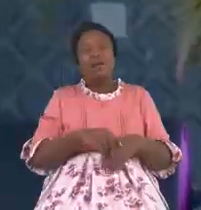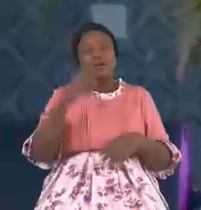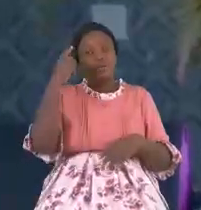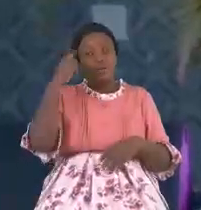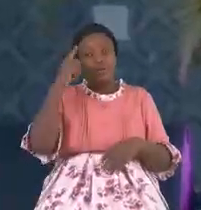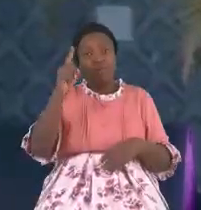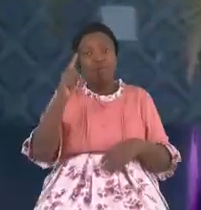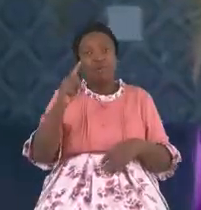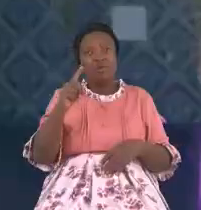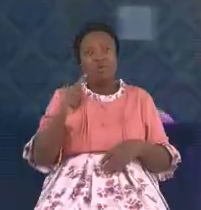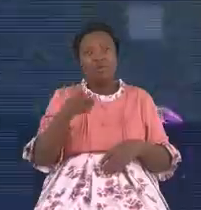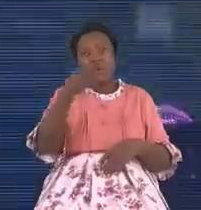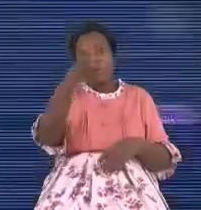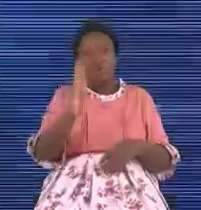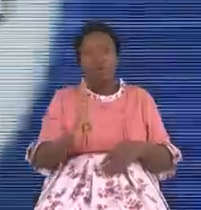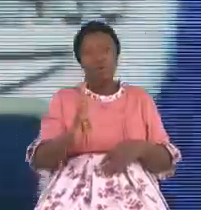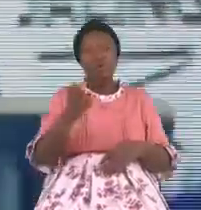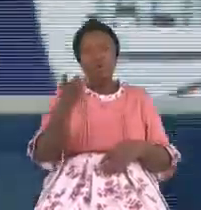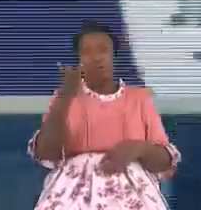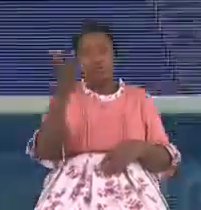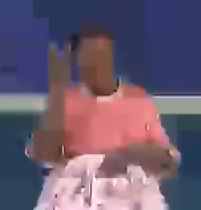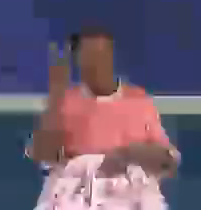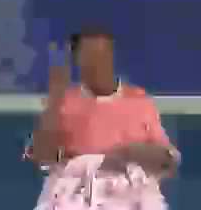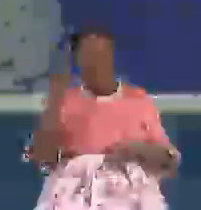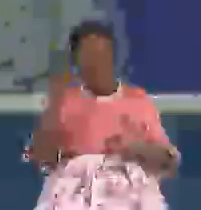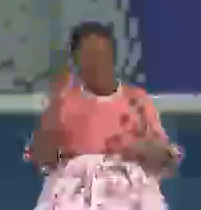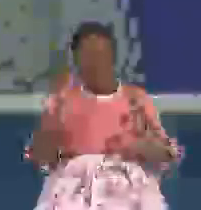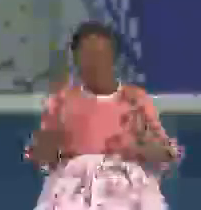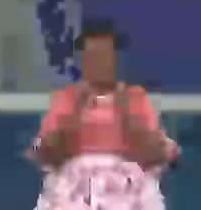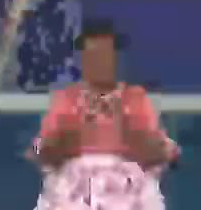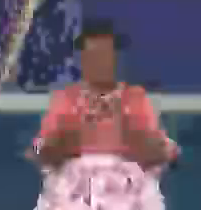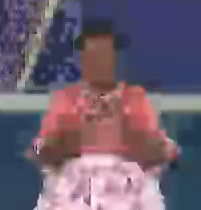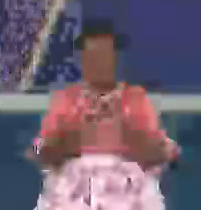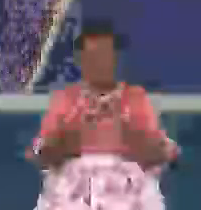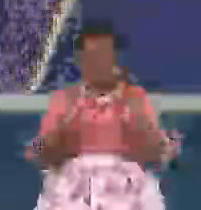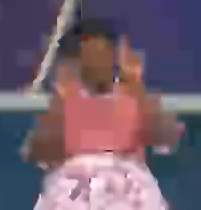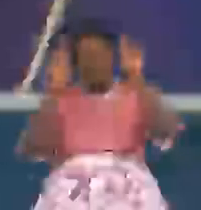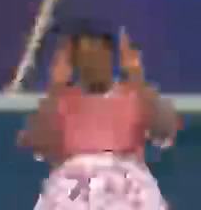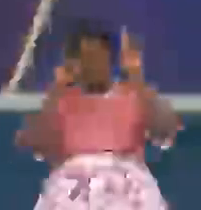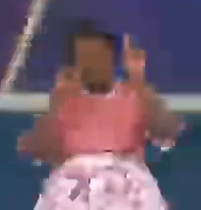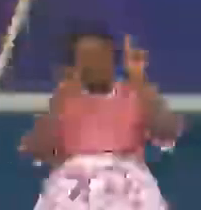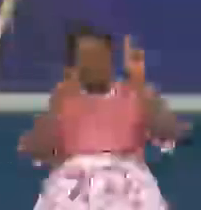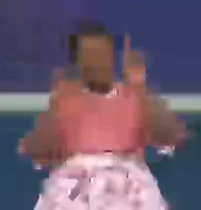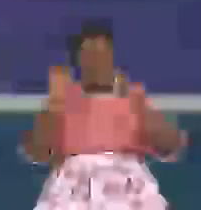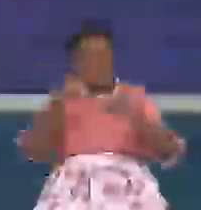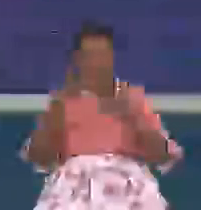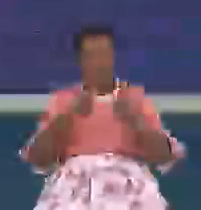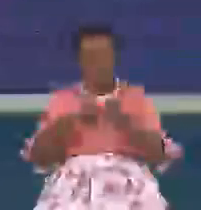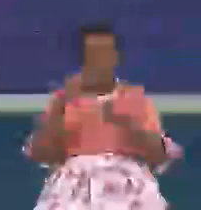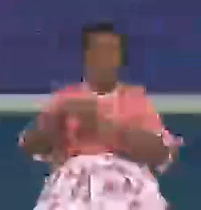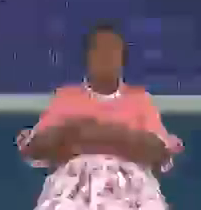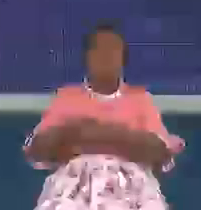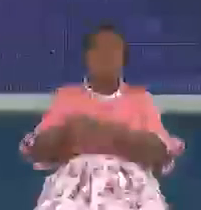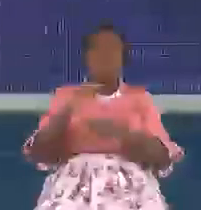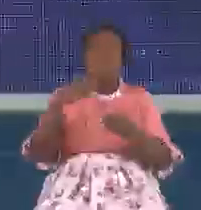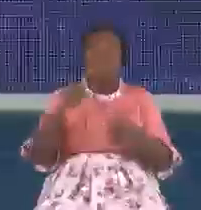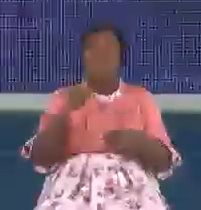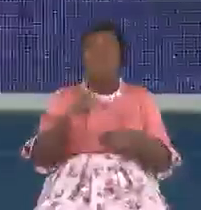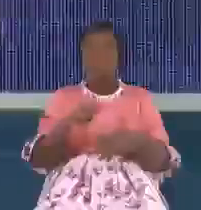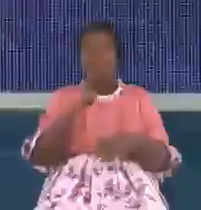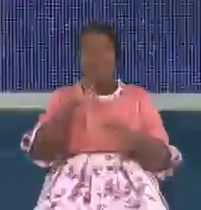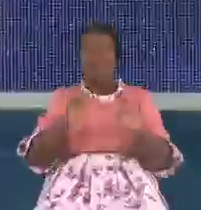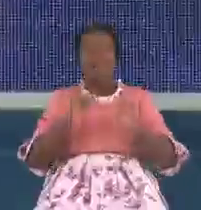was with is here tonight the unlimited power of